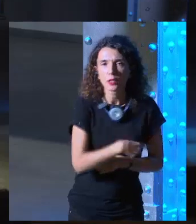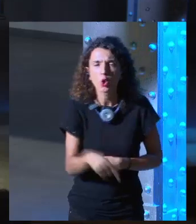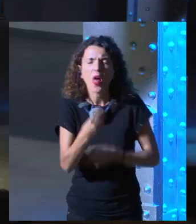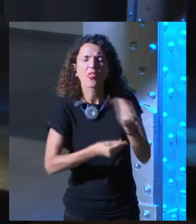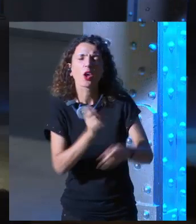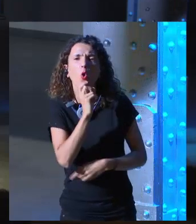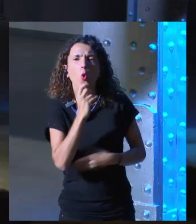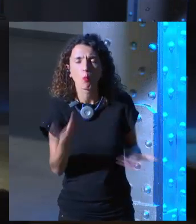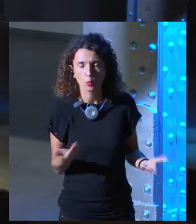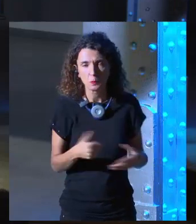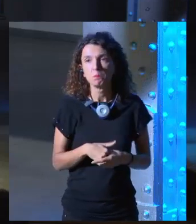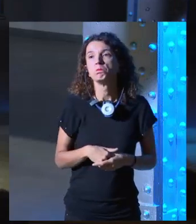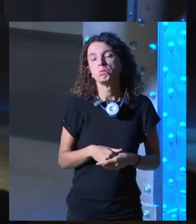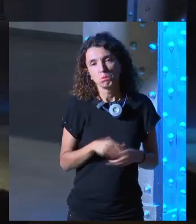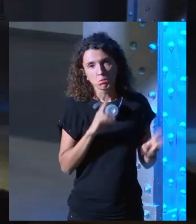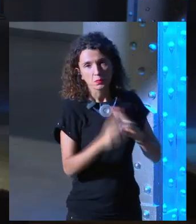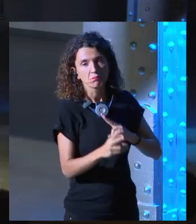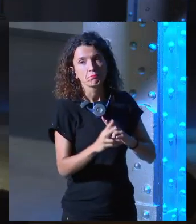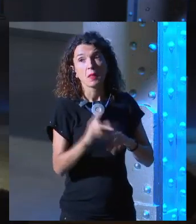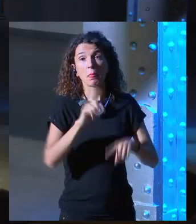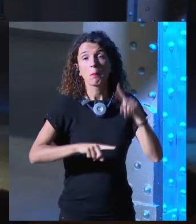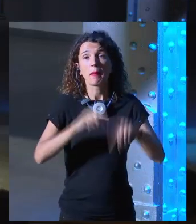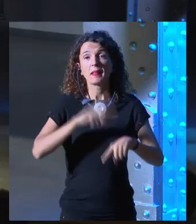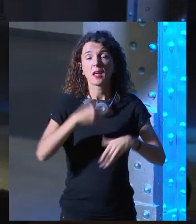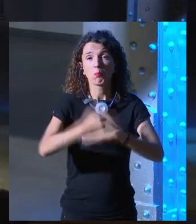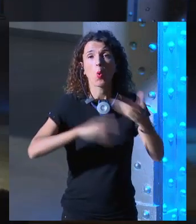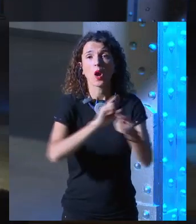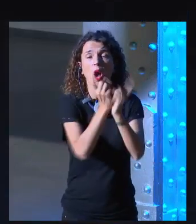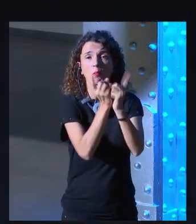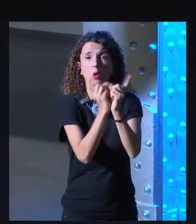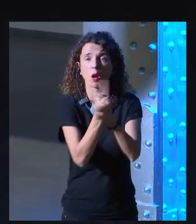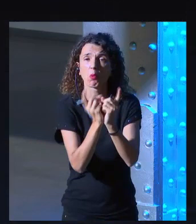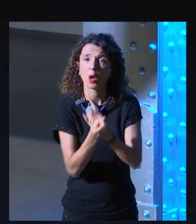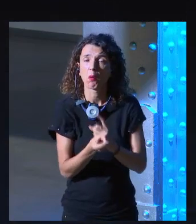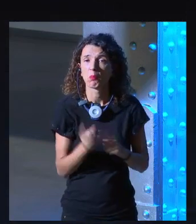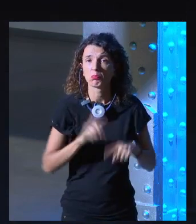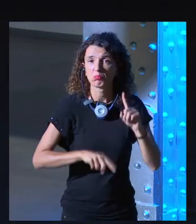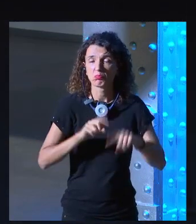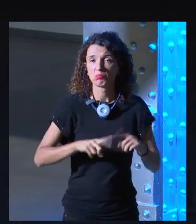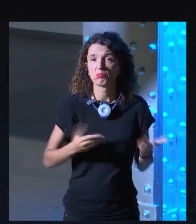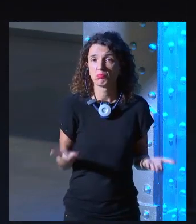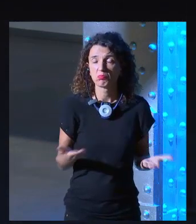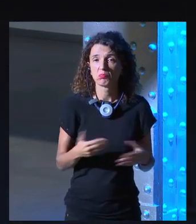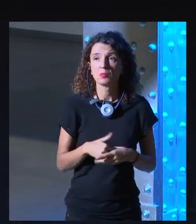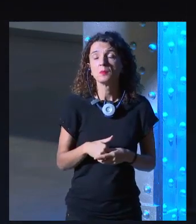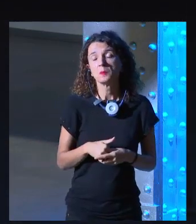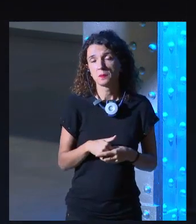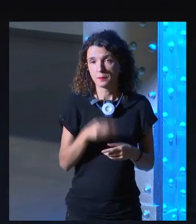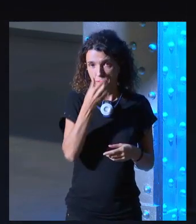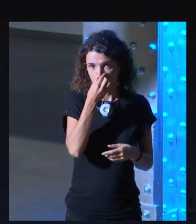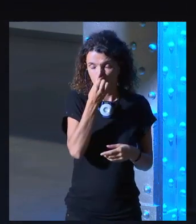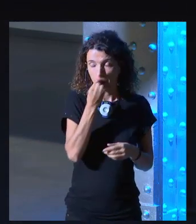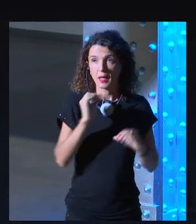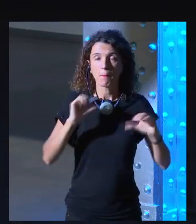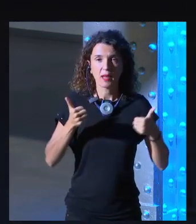Well, it changes over time, and you mustn't worry about that. But if you're starting out,